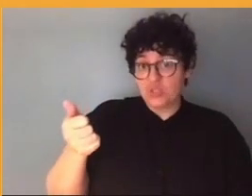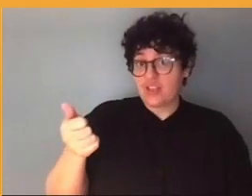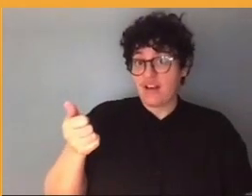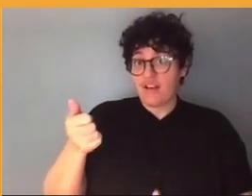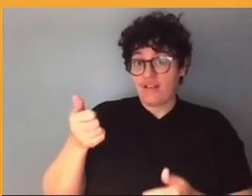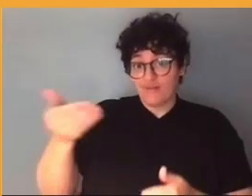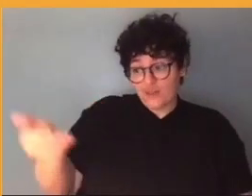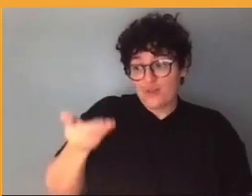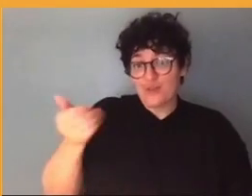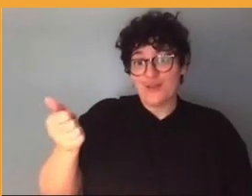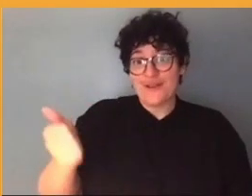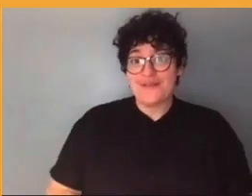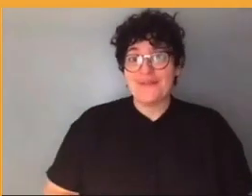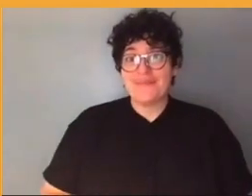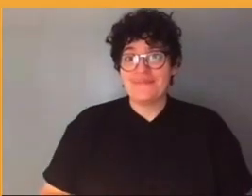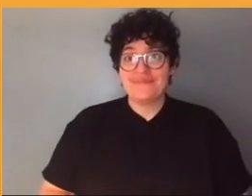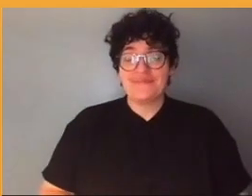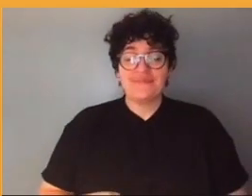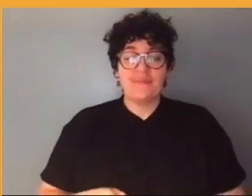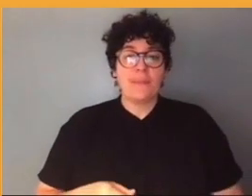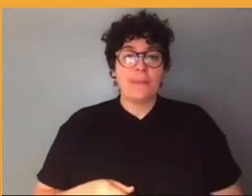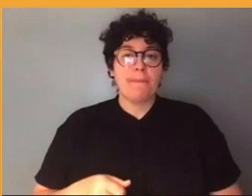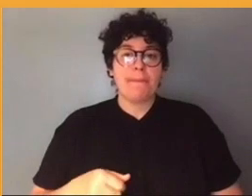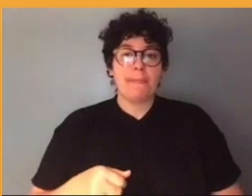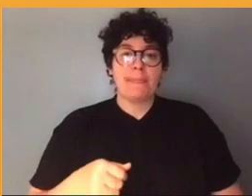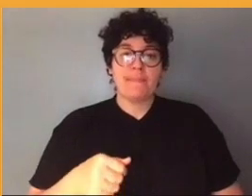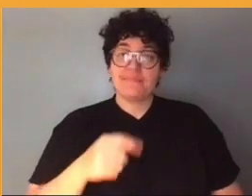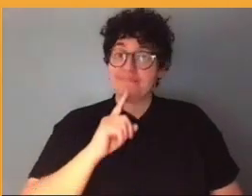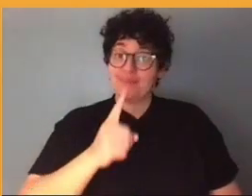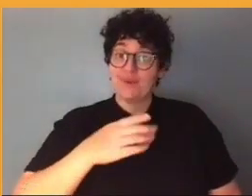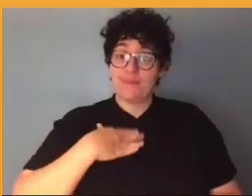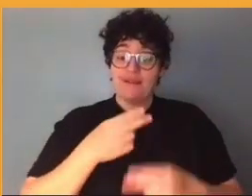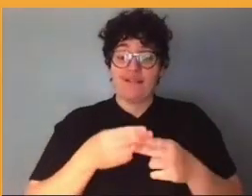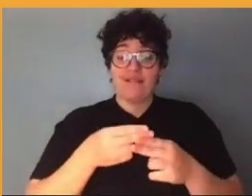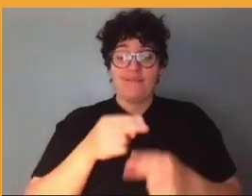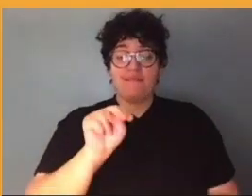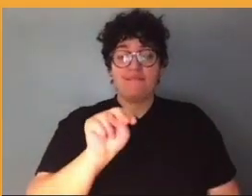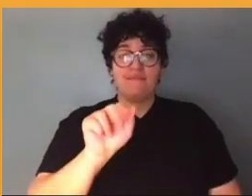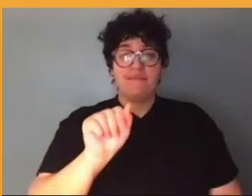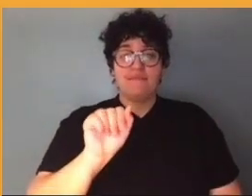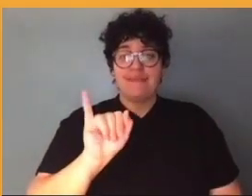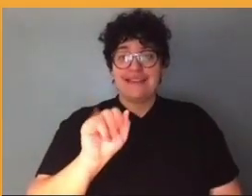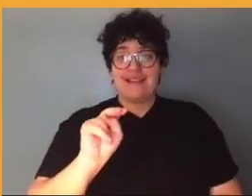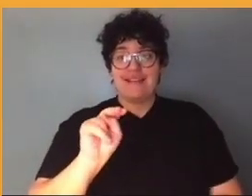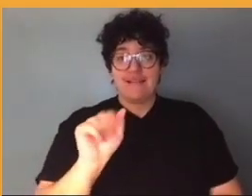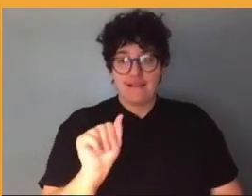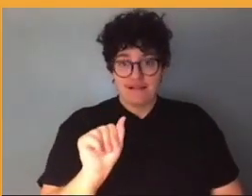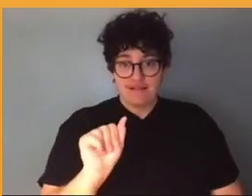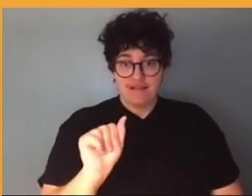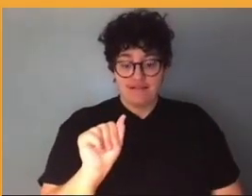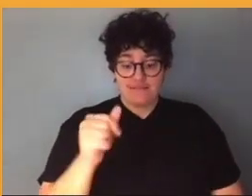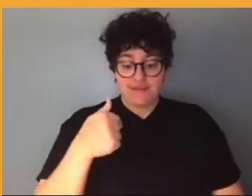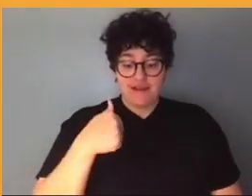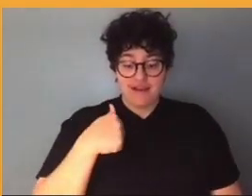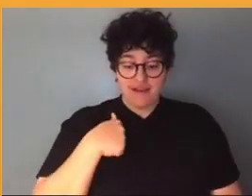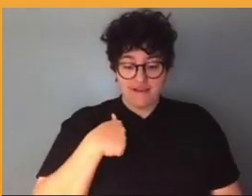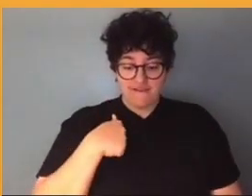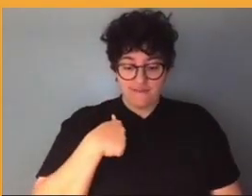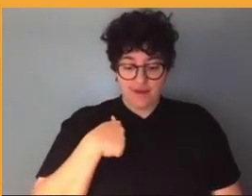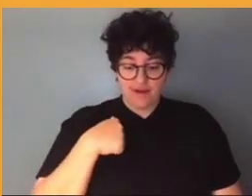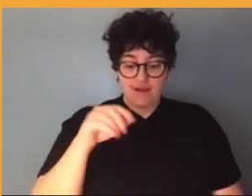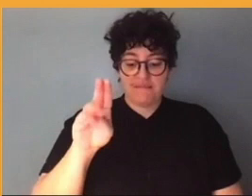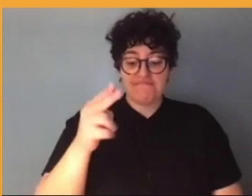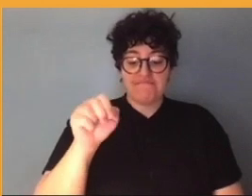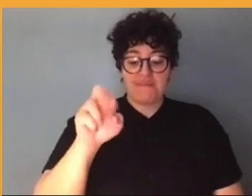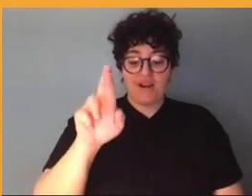introduction? Sure. My name is Naina. I've been a Bharathanatyam dancer and